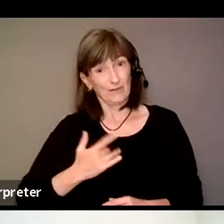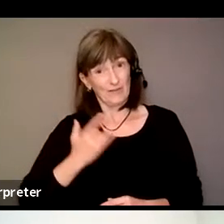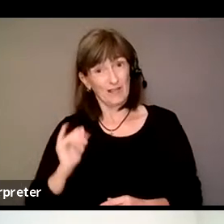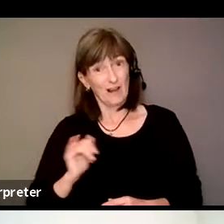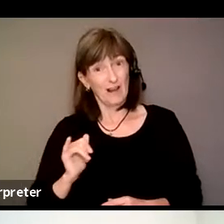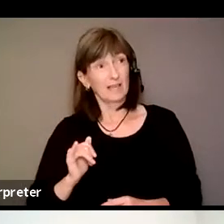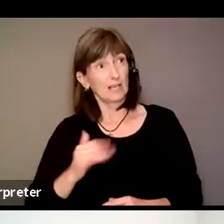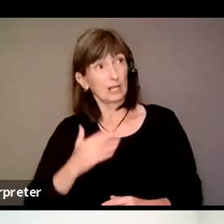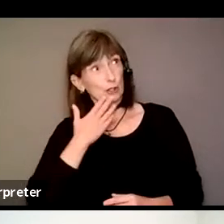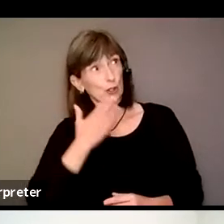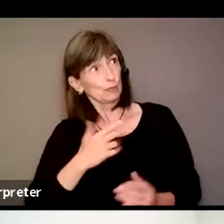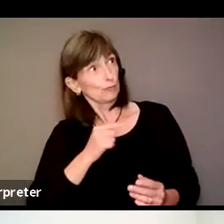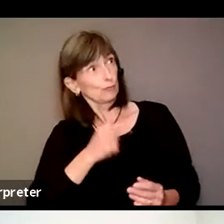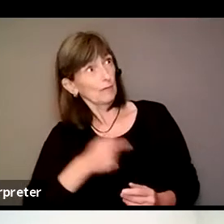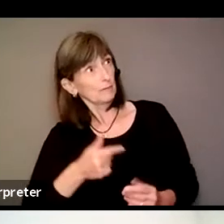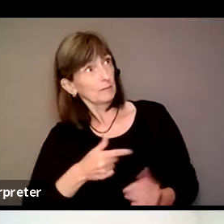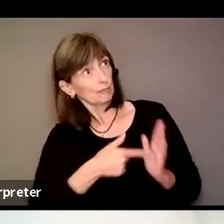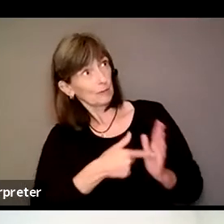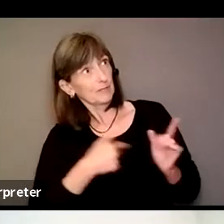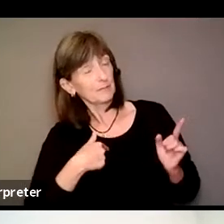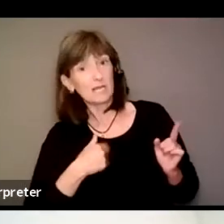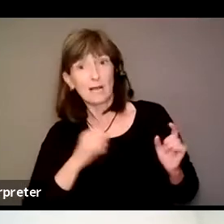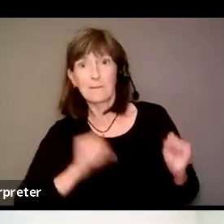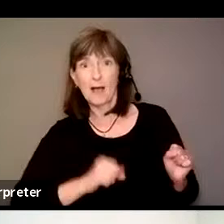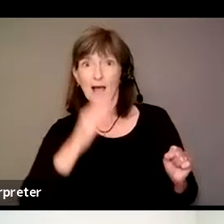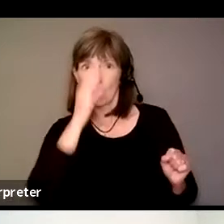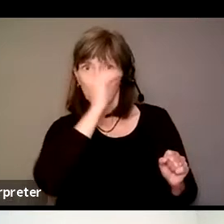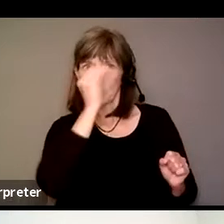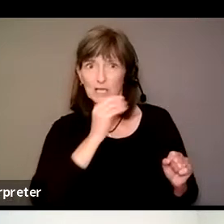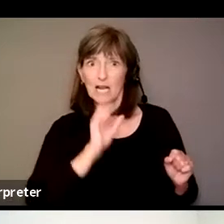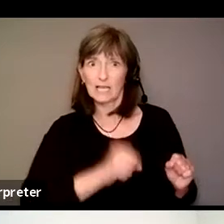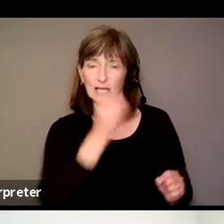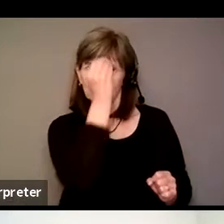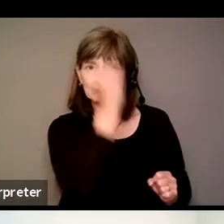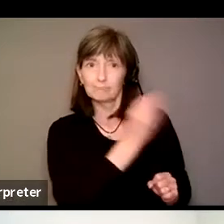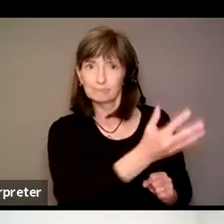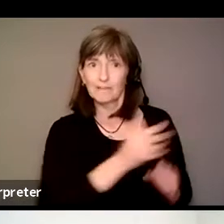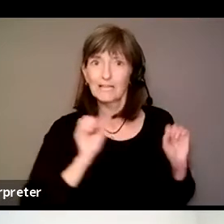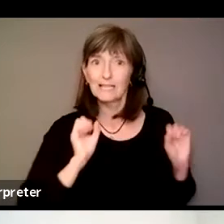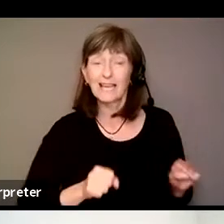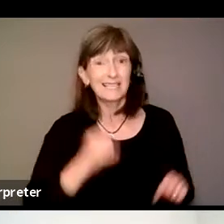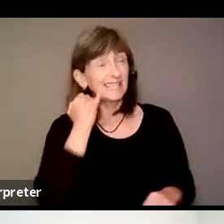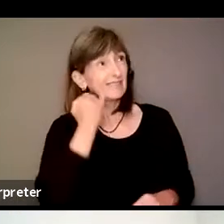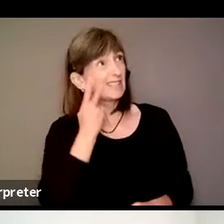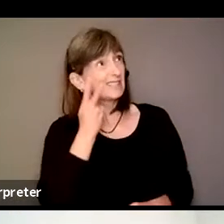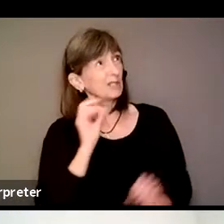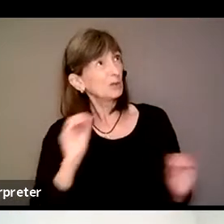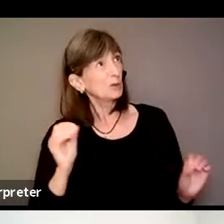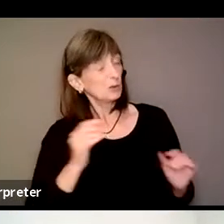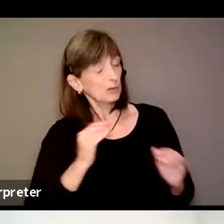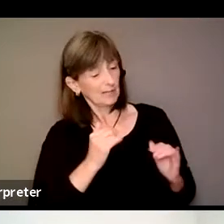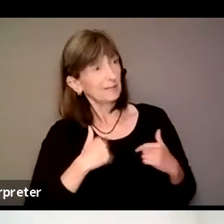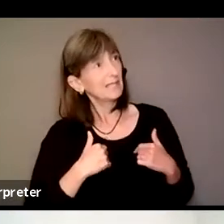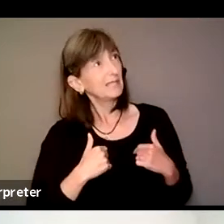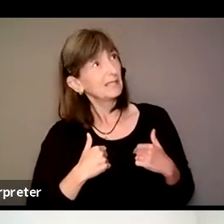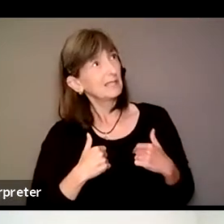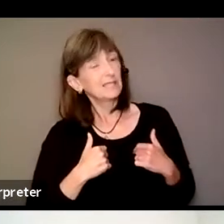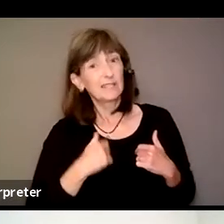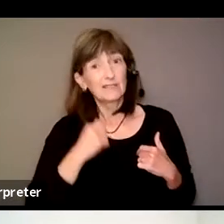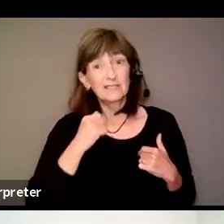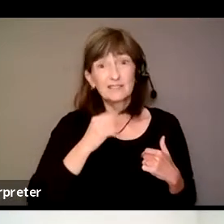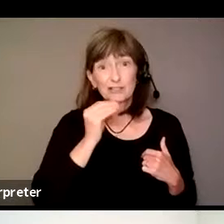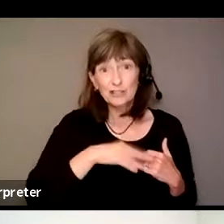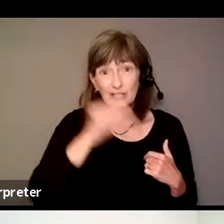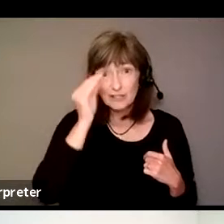you feel like there's a safe place to actually voice your issues. If you do not see representation, whether it be race, gender, sexuality,